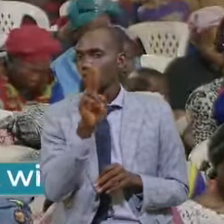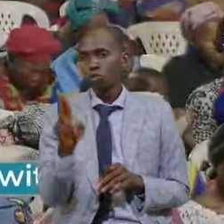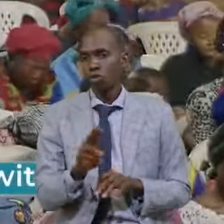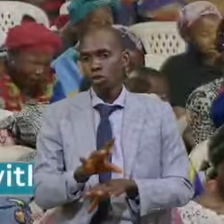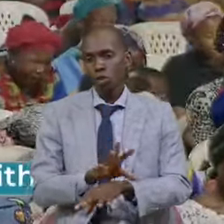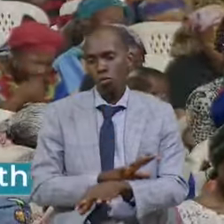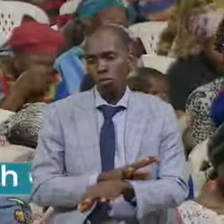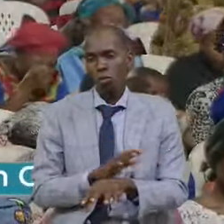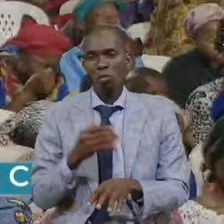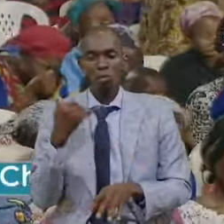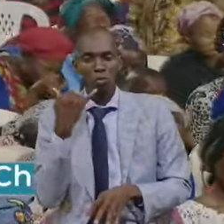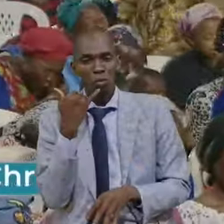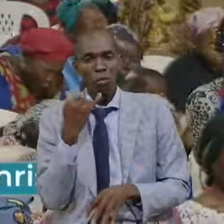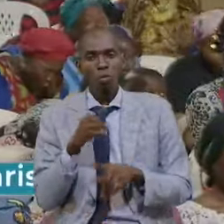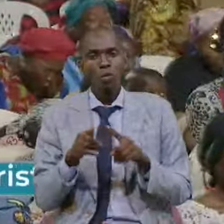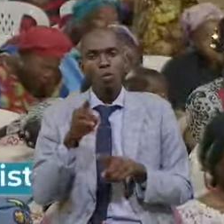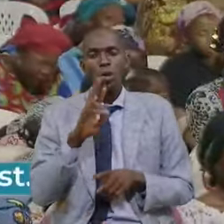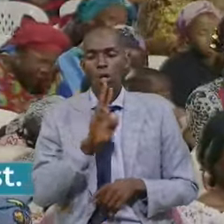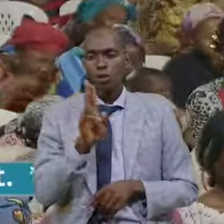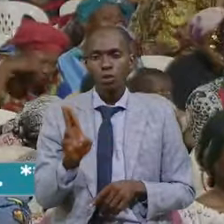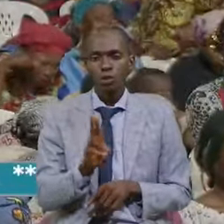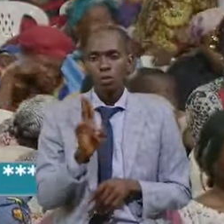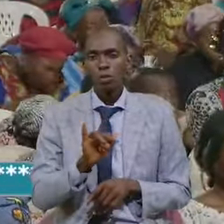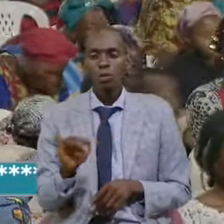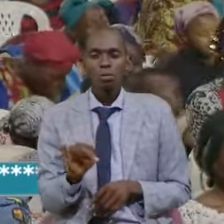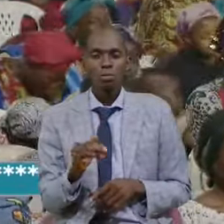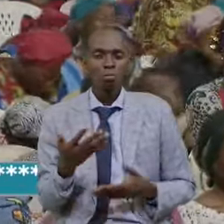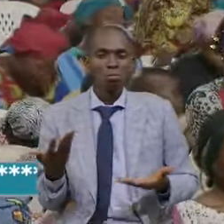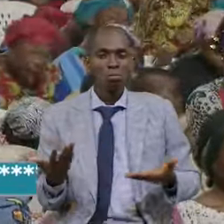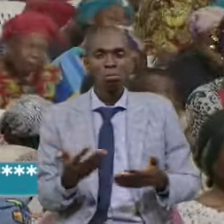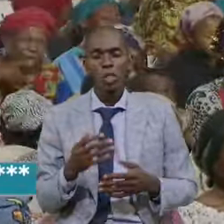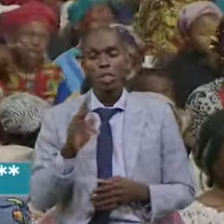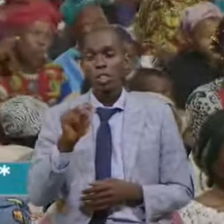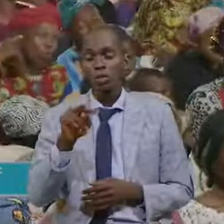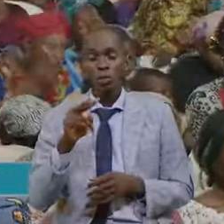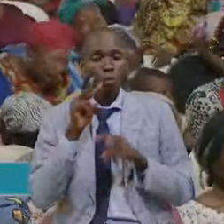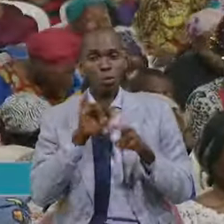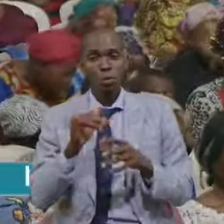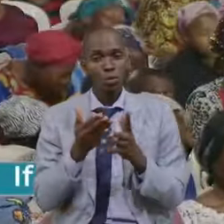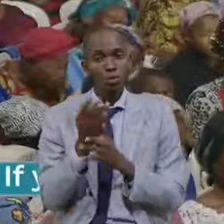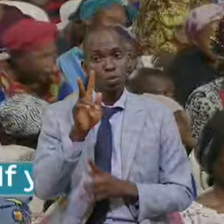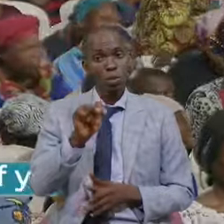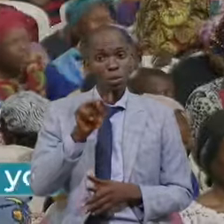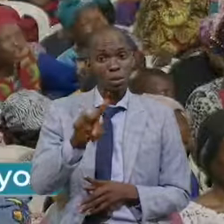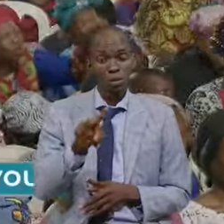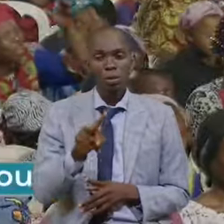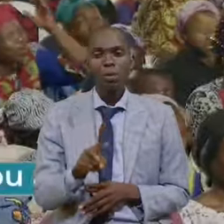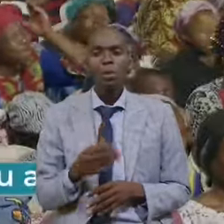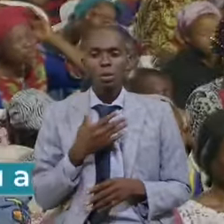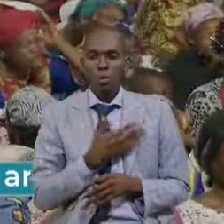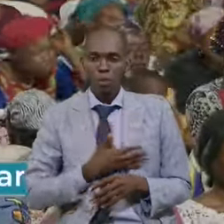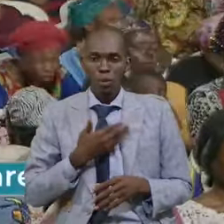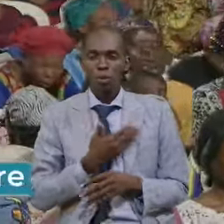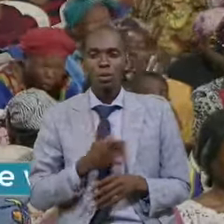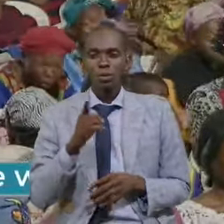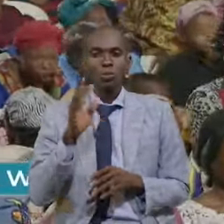Christ, please, you have to send your name, your phone number, and your location address